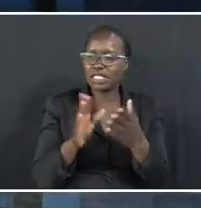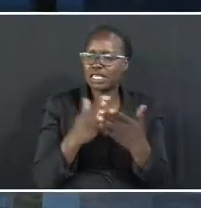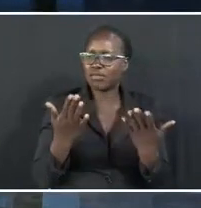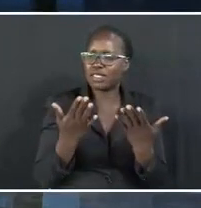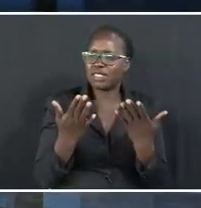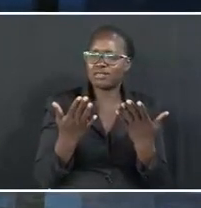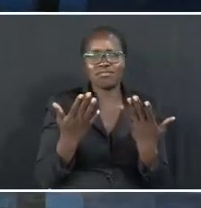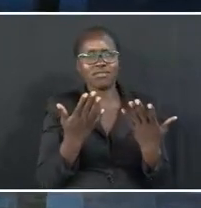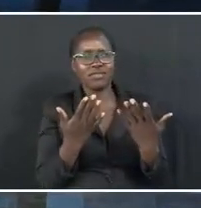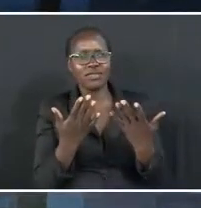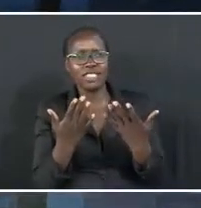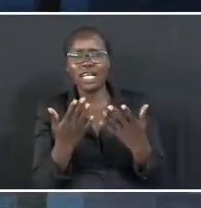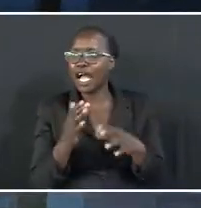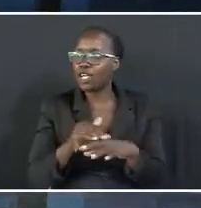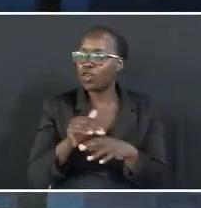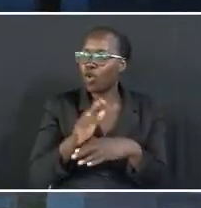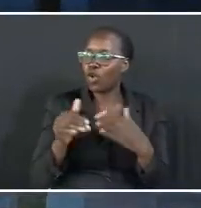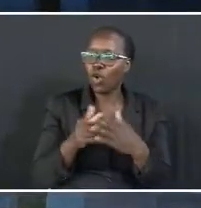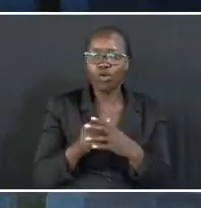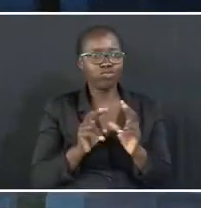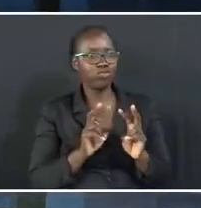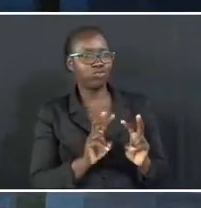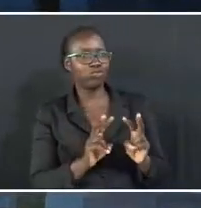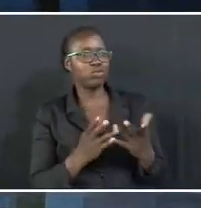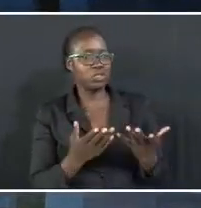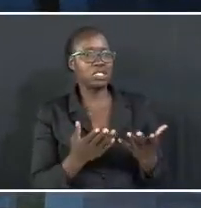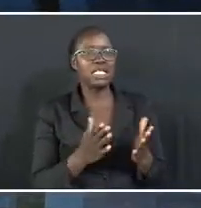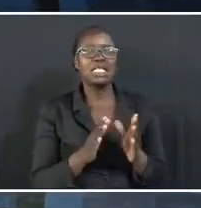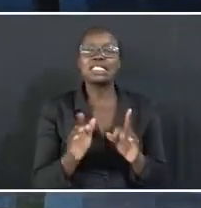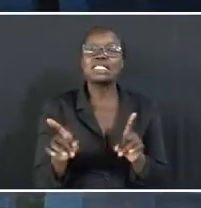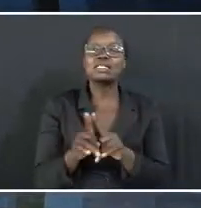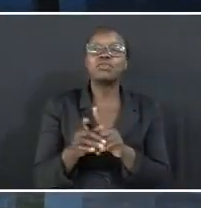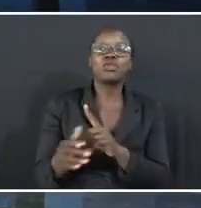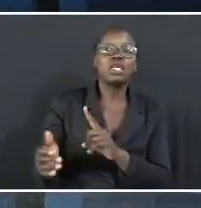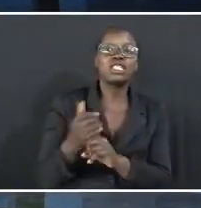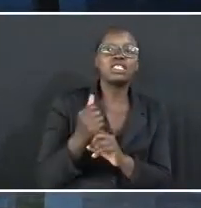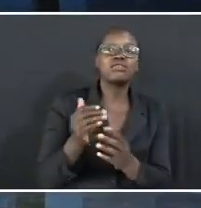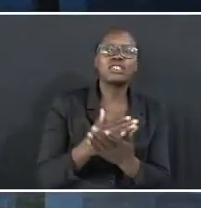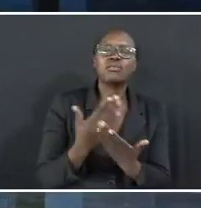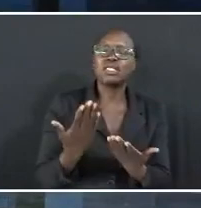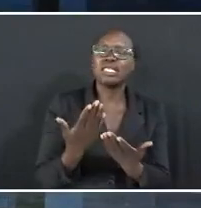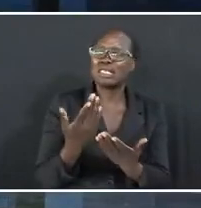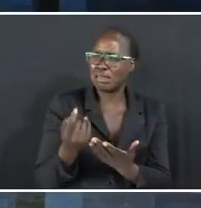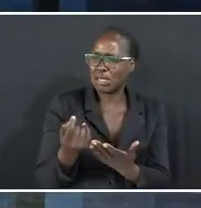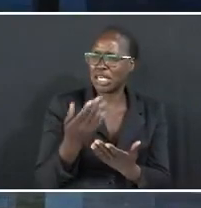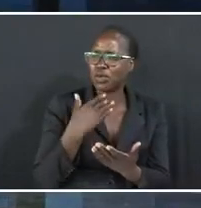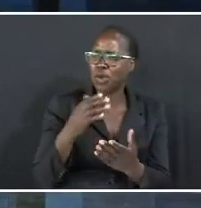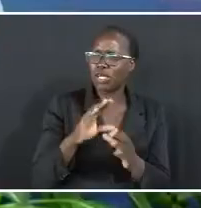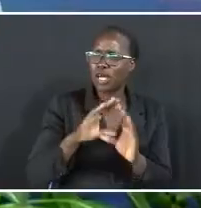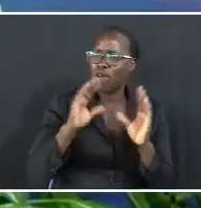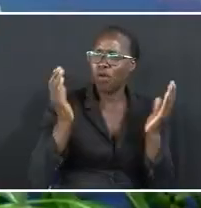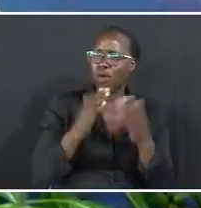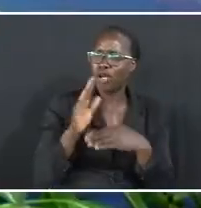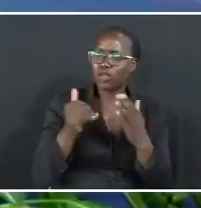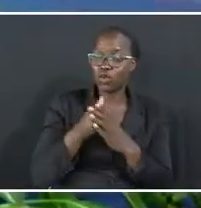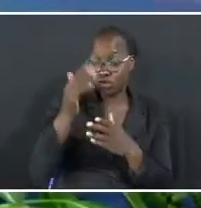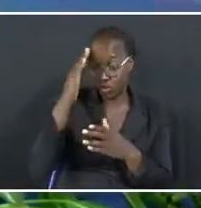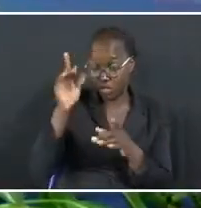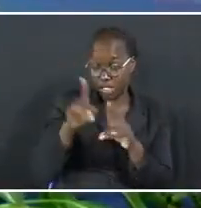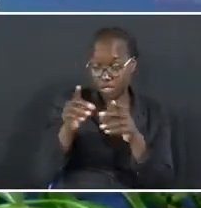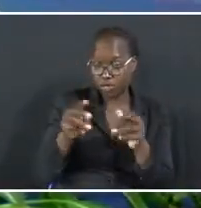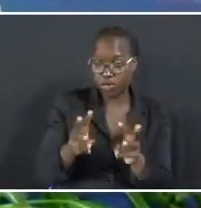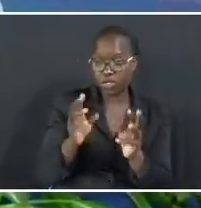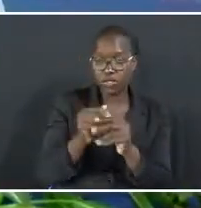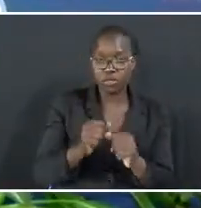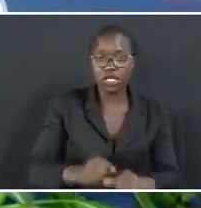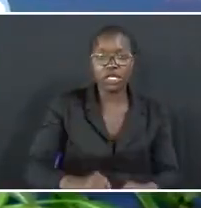new trending and you will call everyone to come and see. The same way you will achieve something minor and you want the whole world to know. It's the same way you